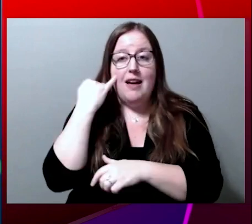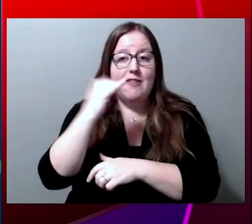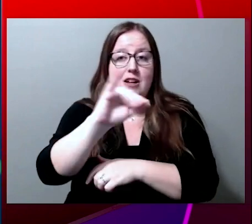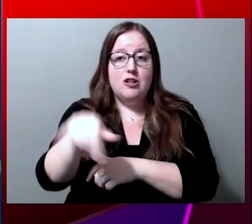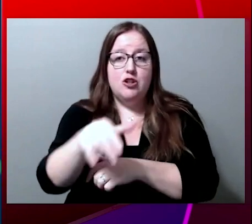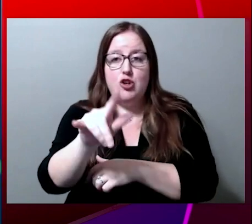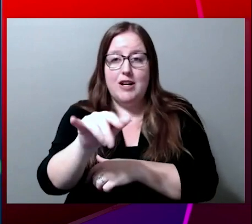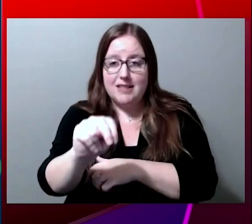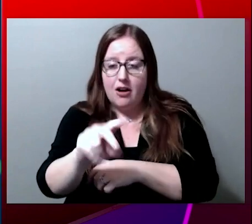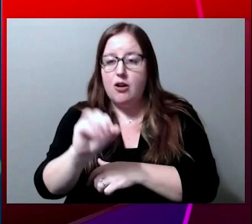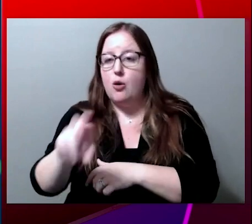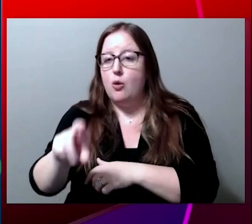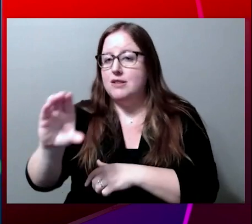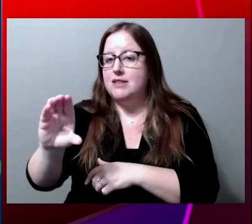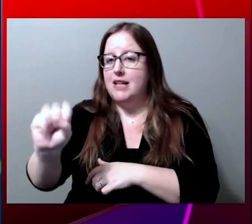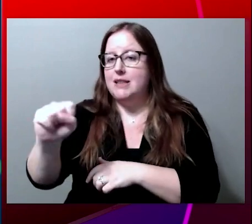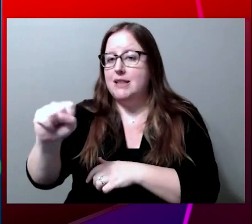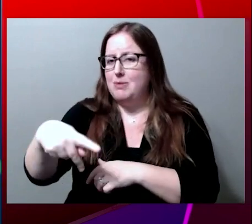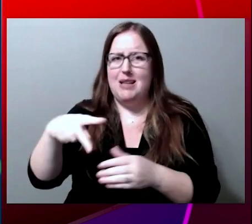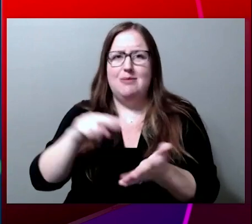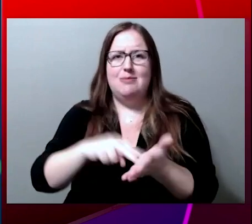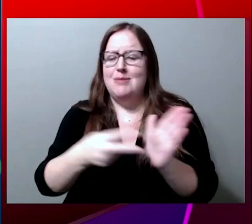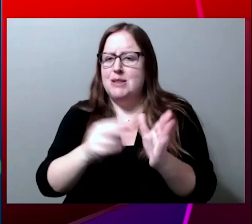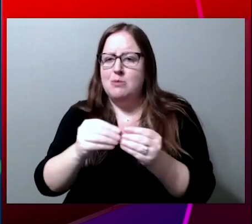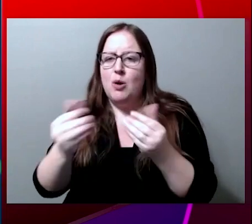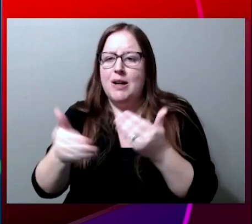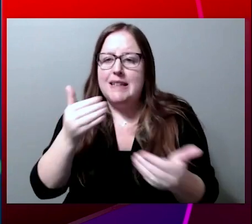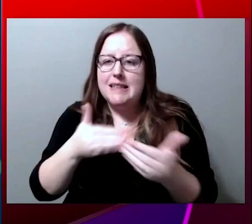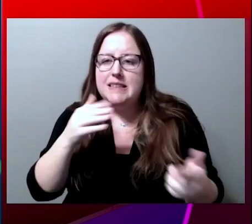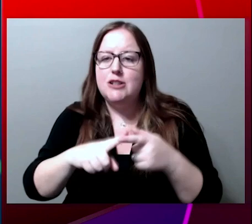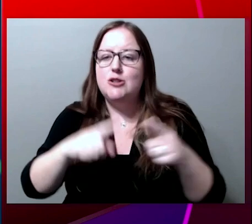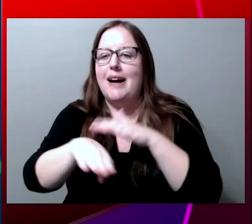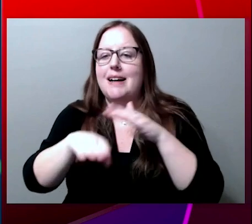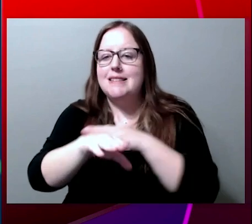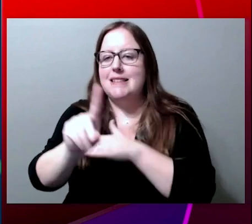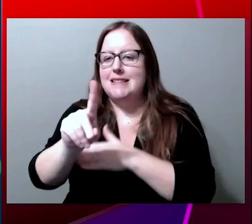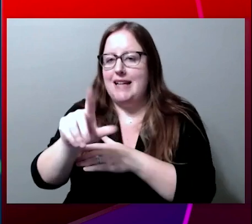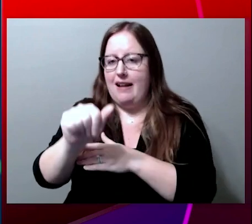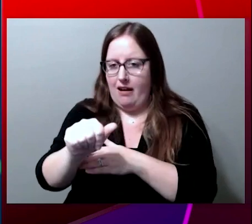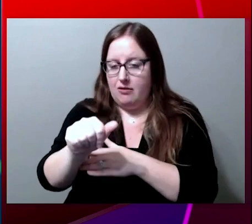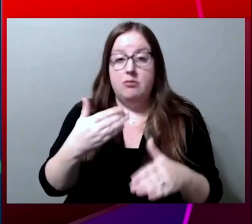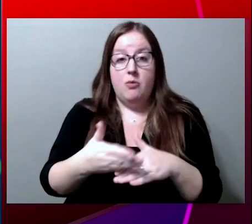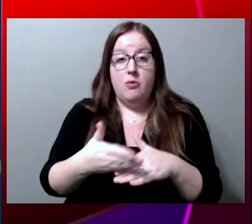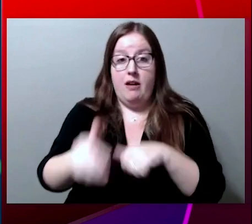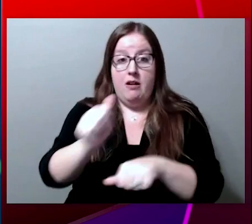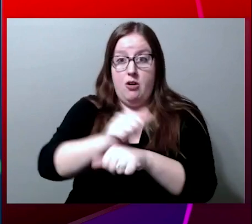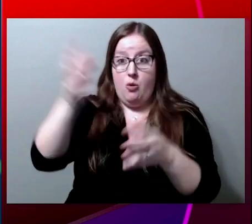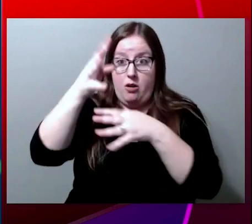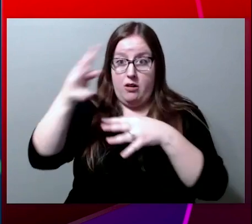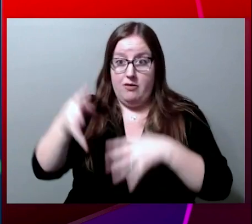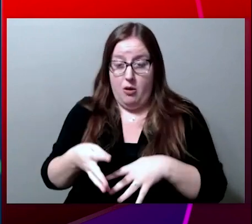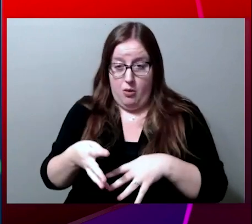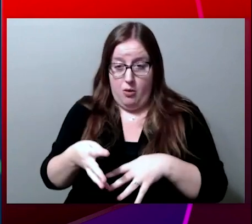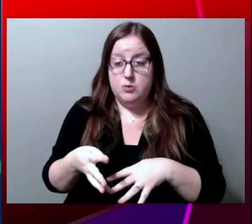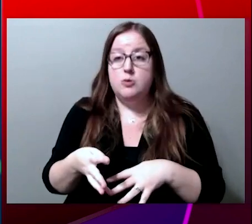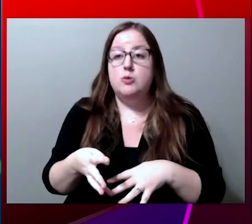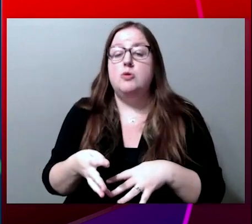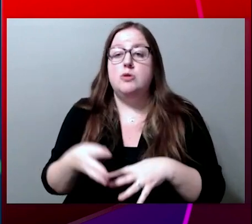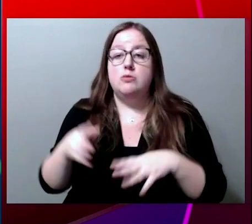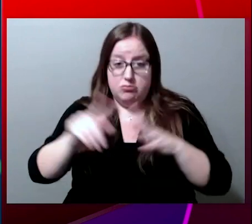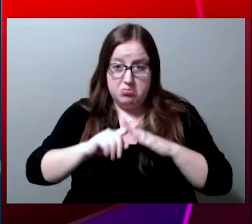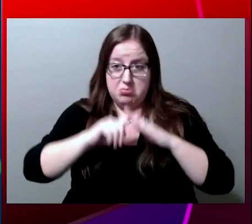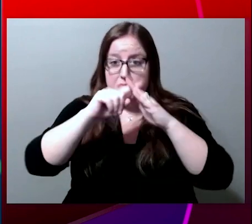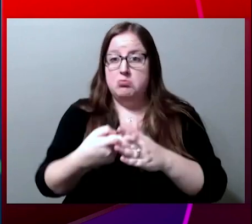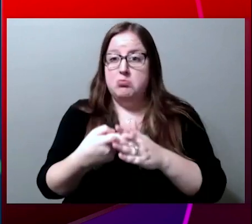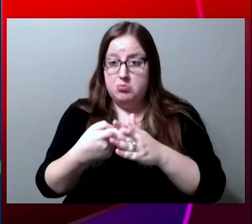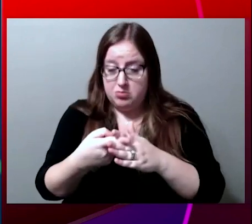a list in CSV. So this makes it a lot easier to access your data. Then when those workflow executions are kicked off, we